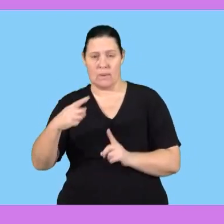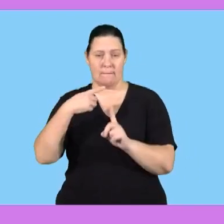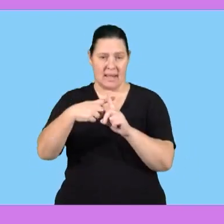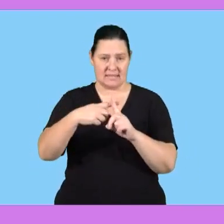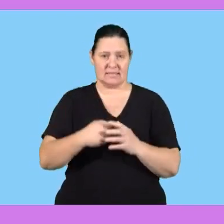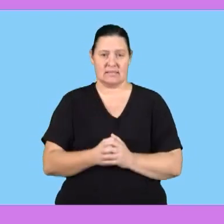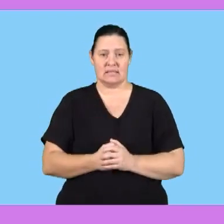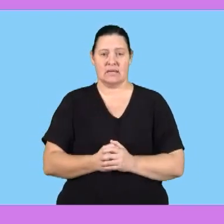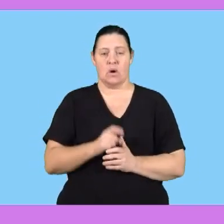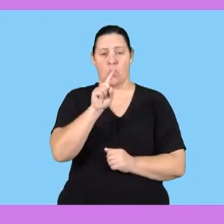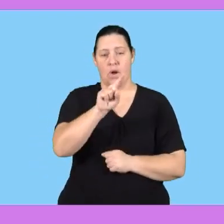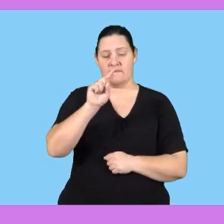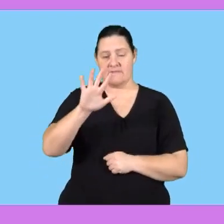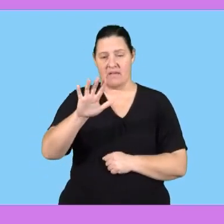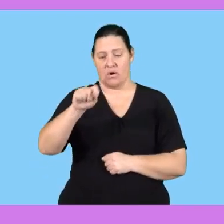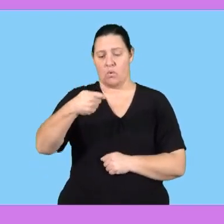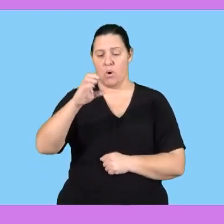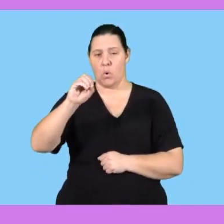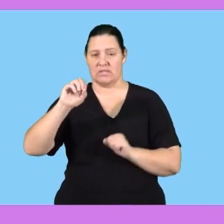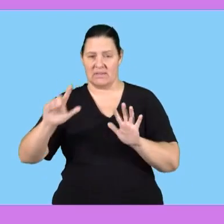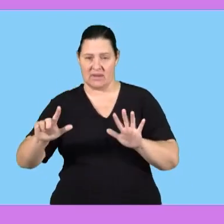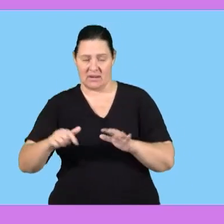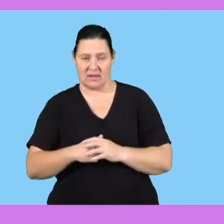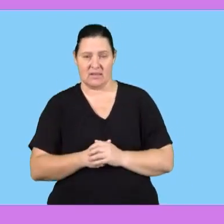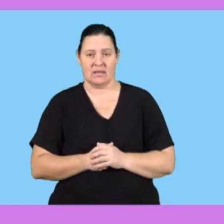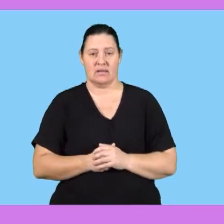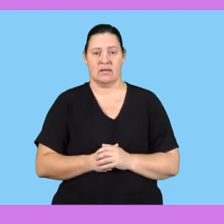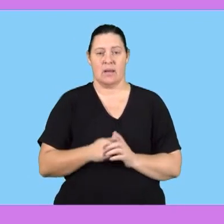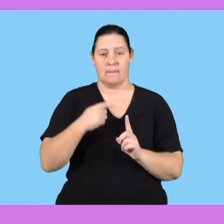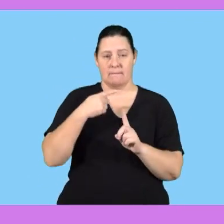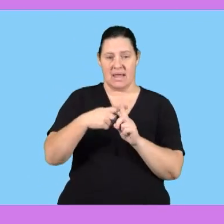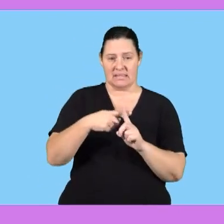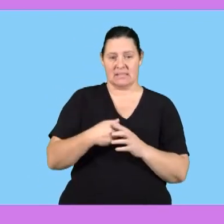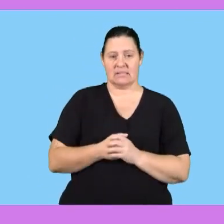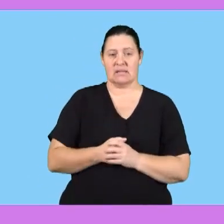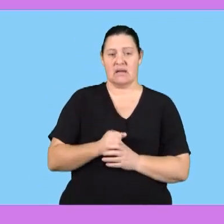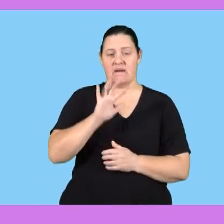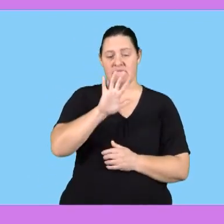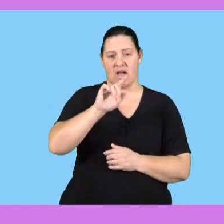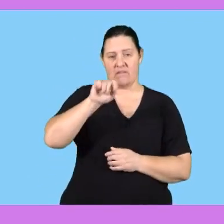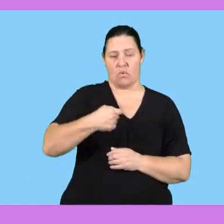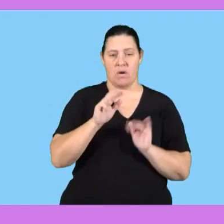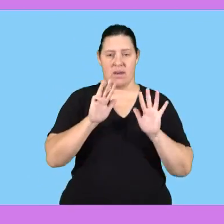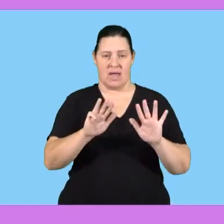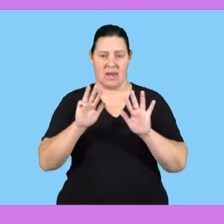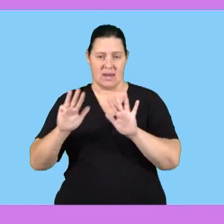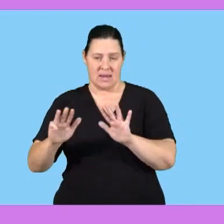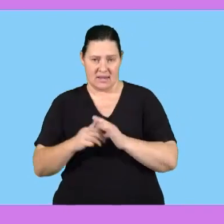1732 plus my 1507. Remember, I'm getting the sum total now. Plus